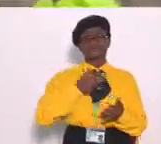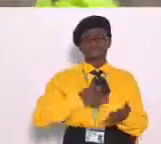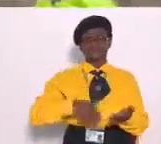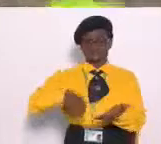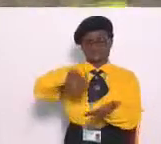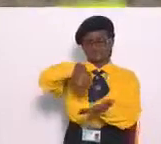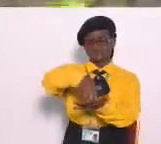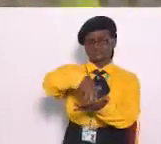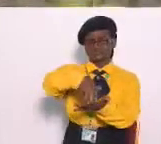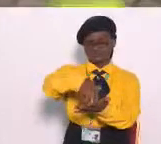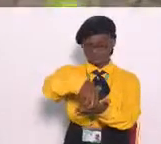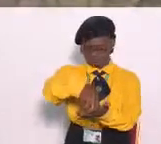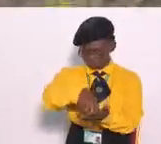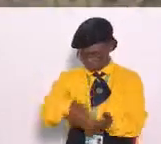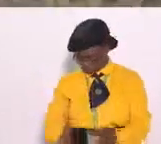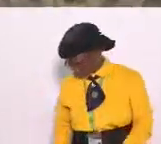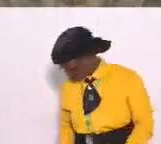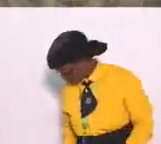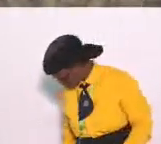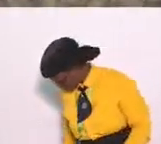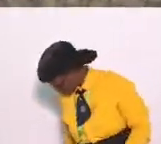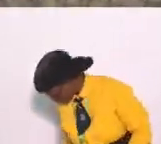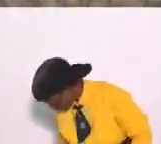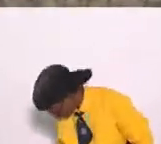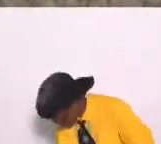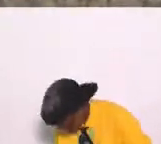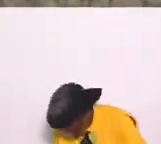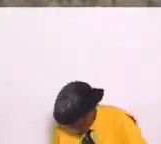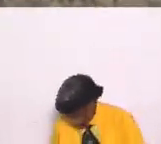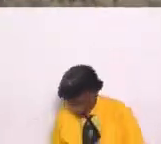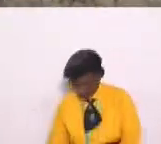the God of Abraham,